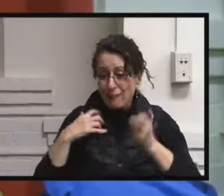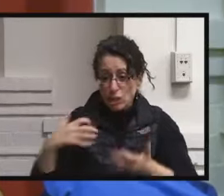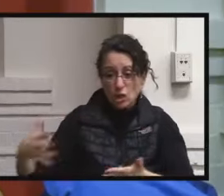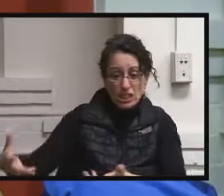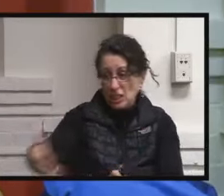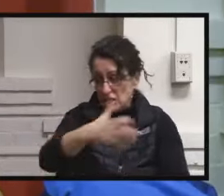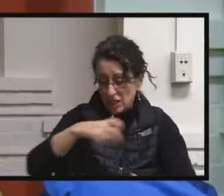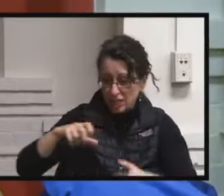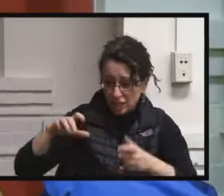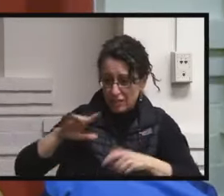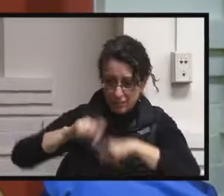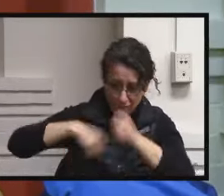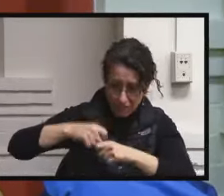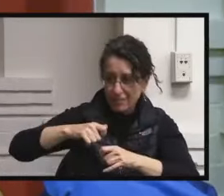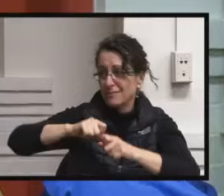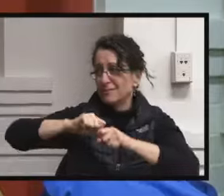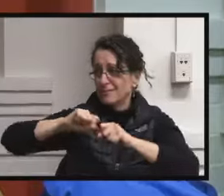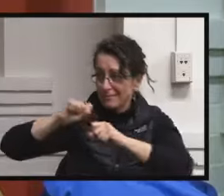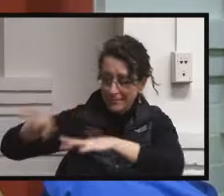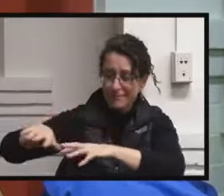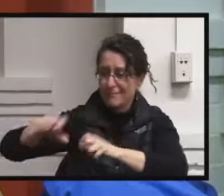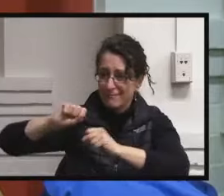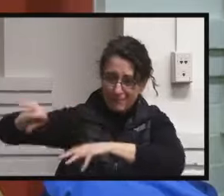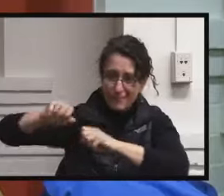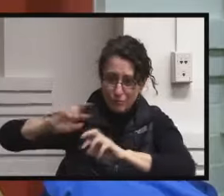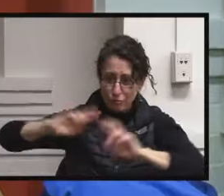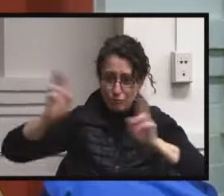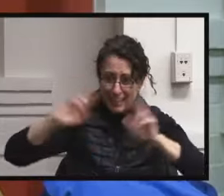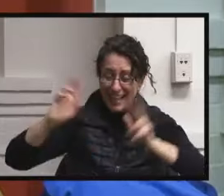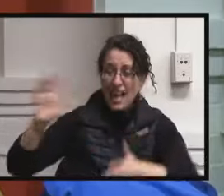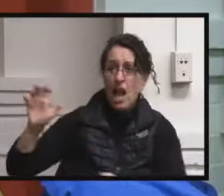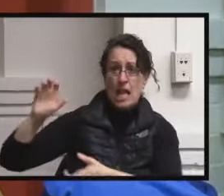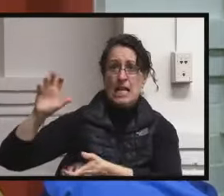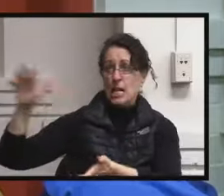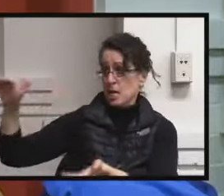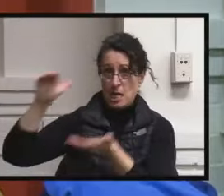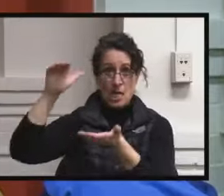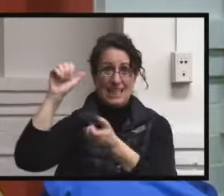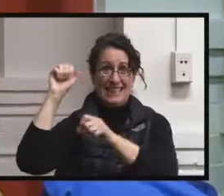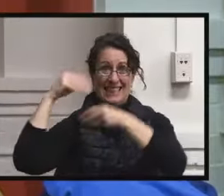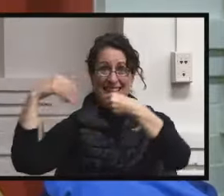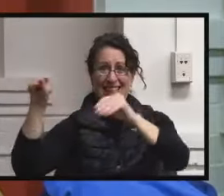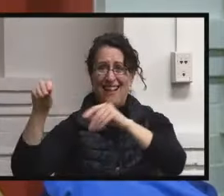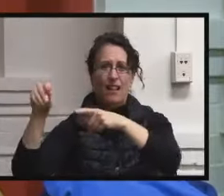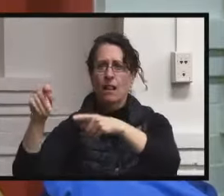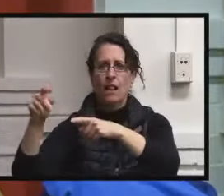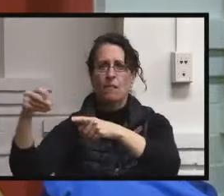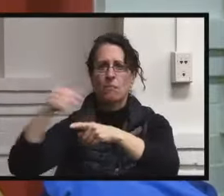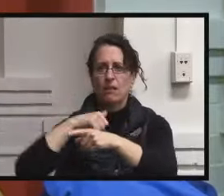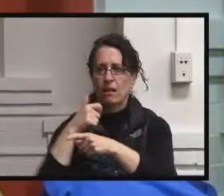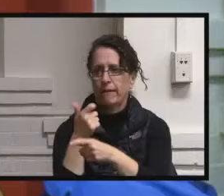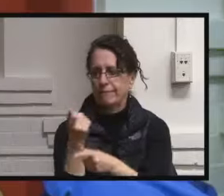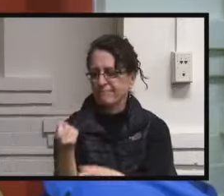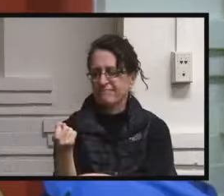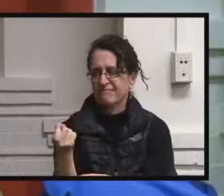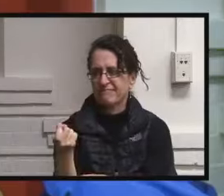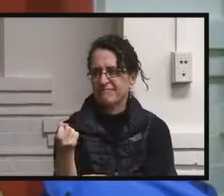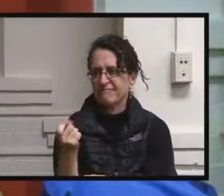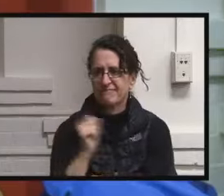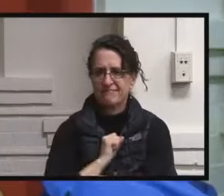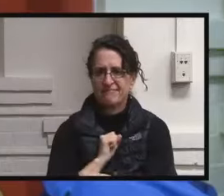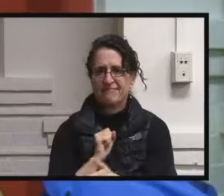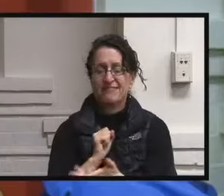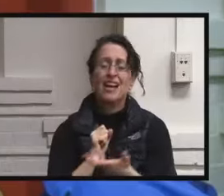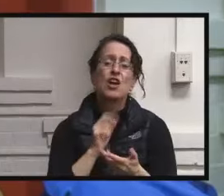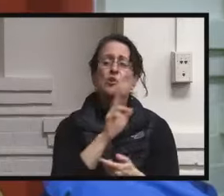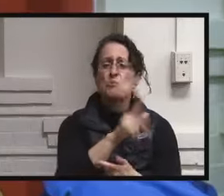but we barely make any of that money back when we sell those bales out. I suspect that Rutland probably has the same problem, but we